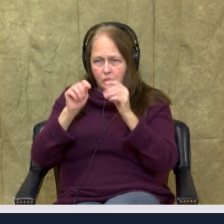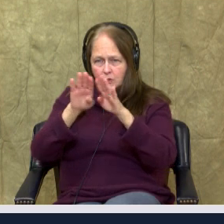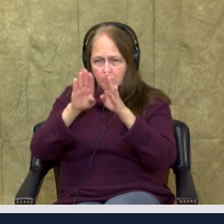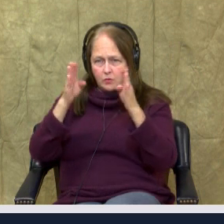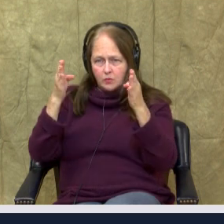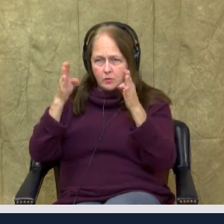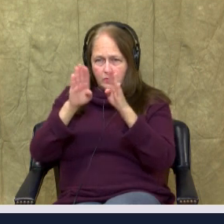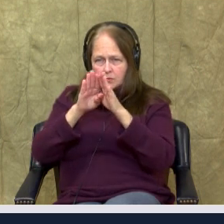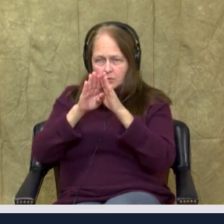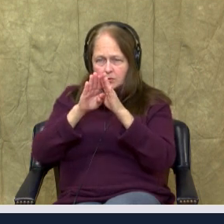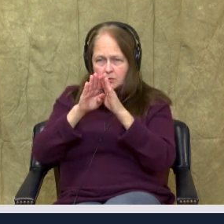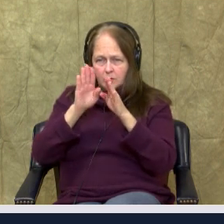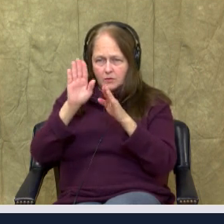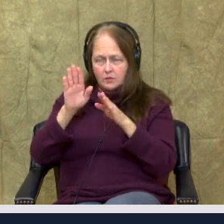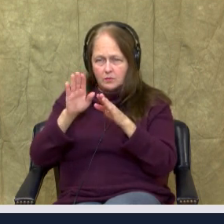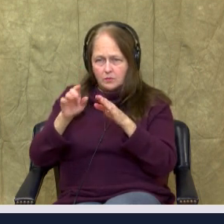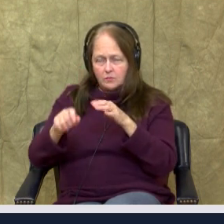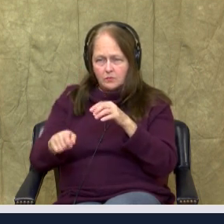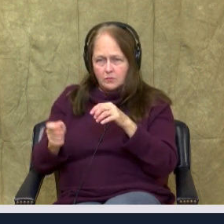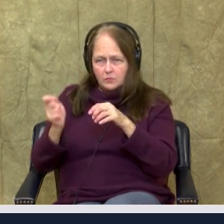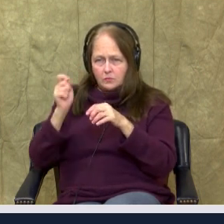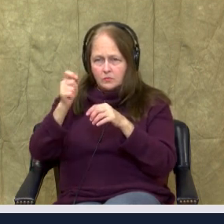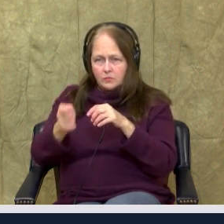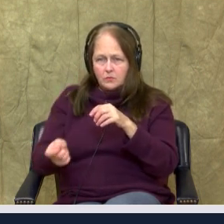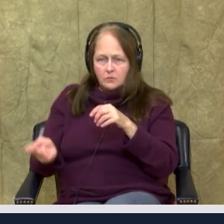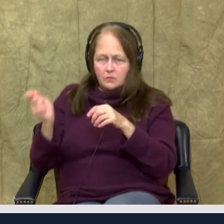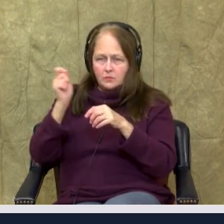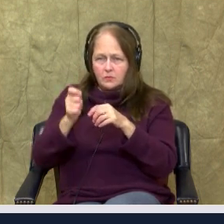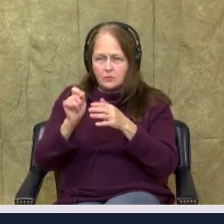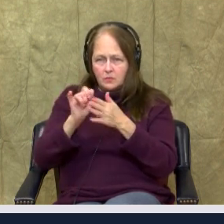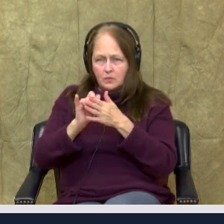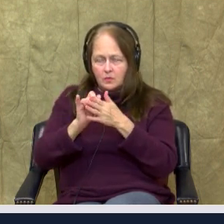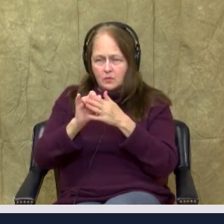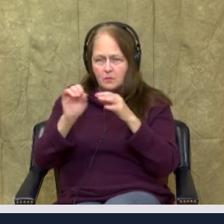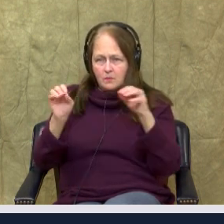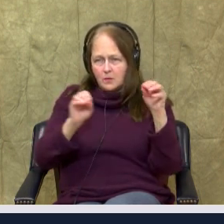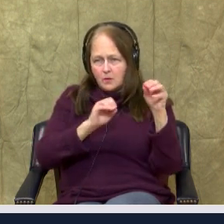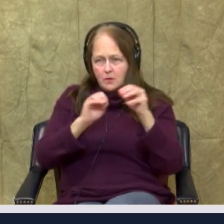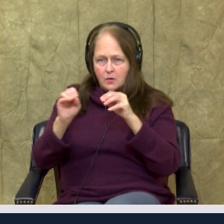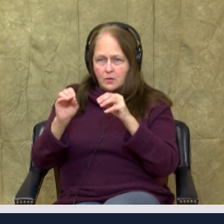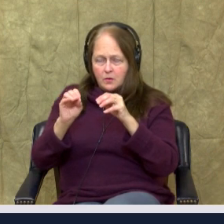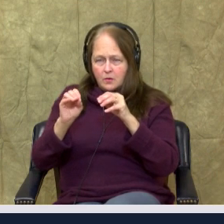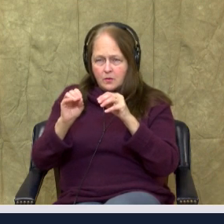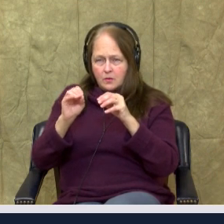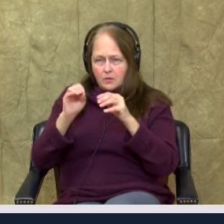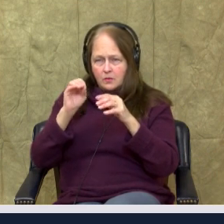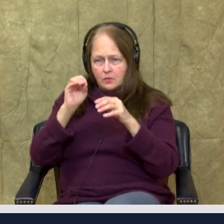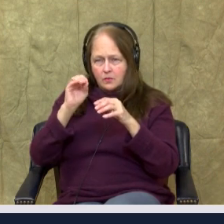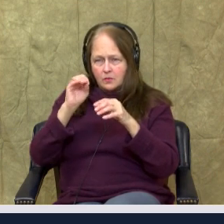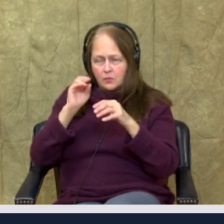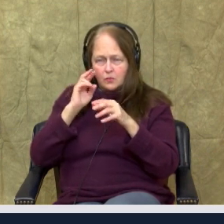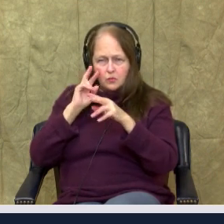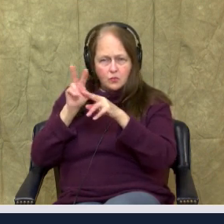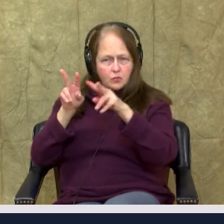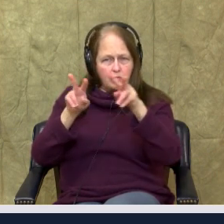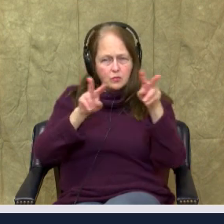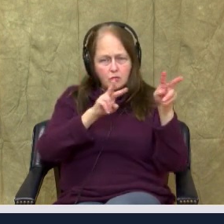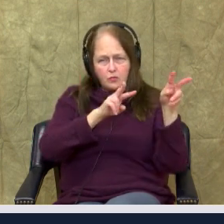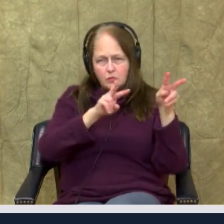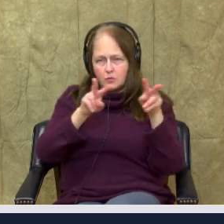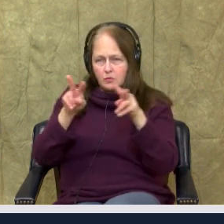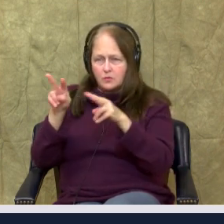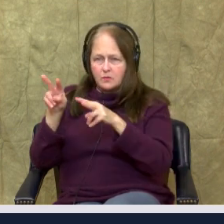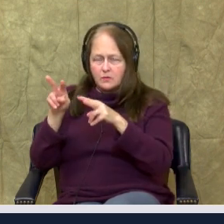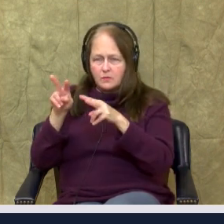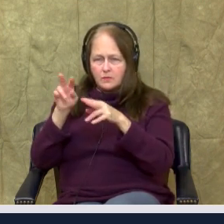Trying doors as he went, twirling his club with many intricate and artful movements, turning now and then to cast his watchful eye adown